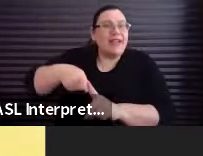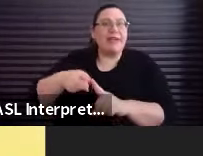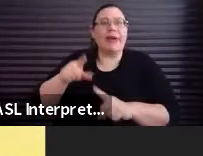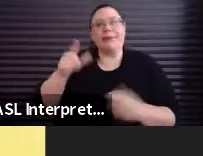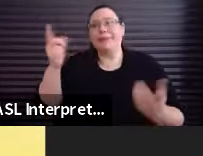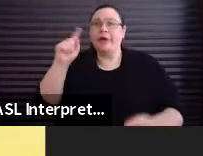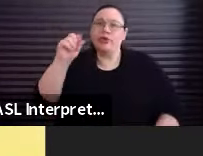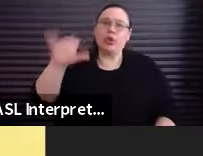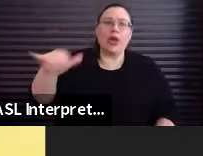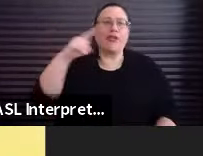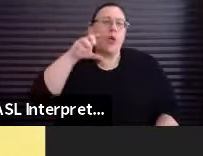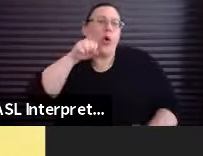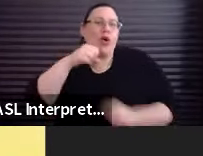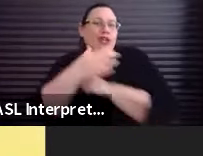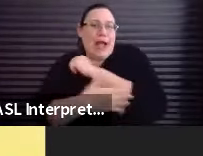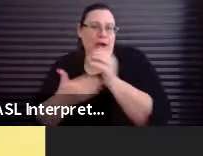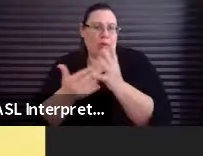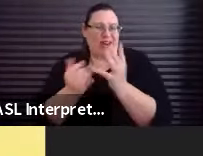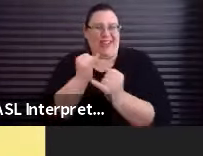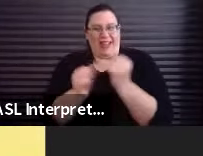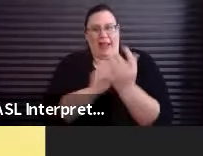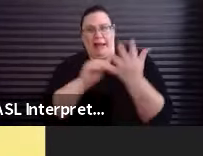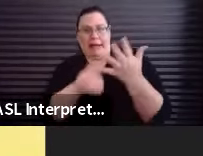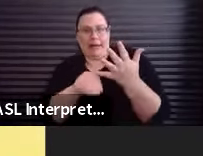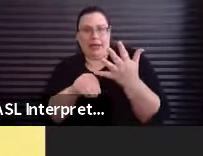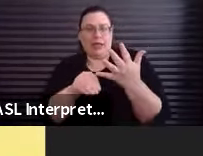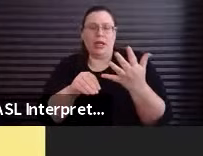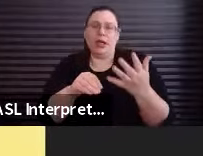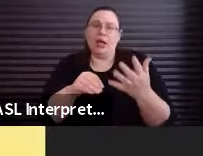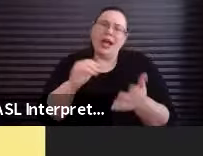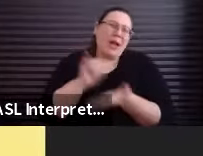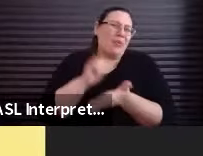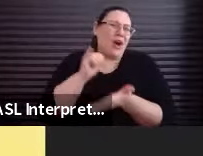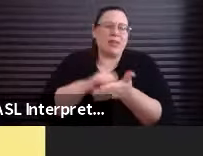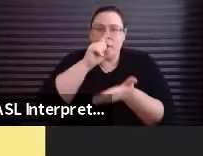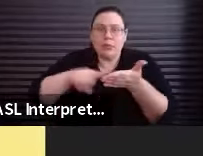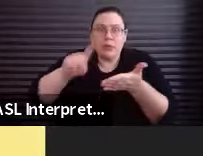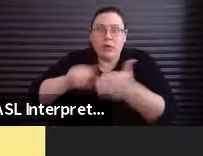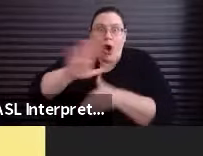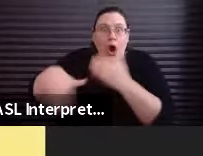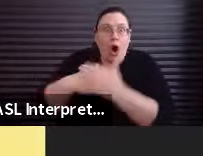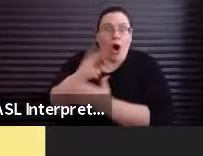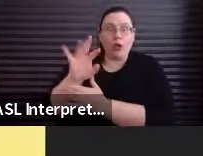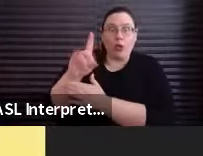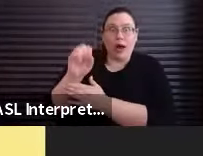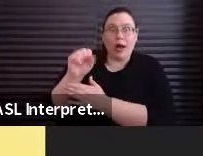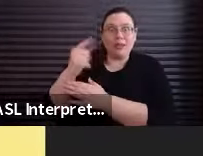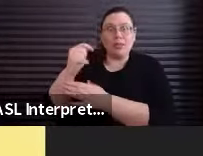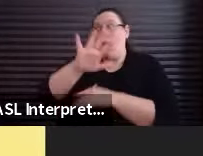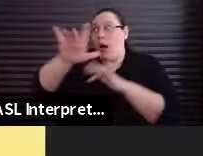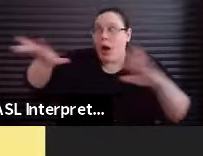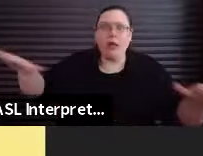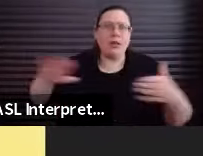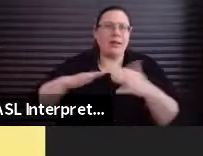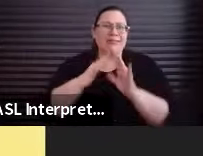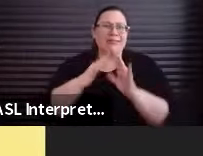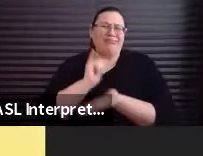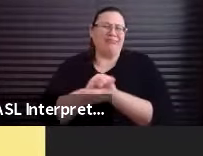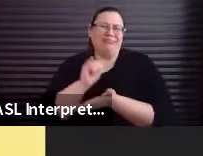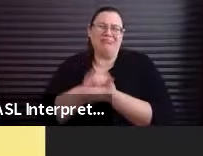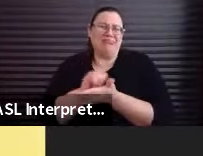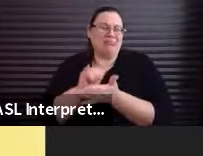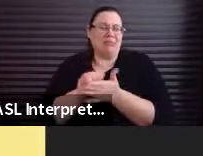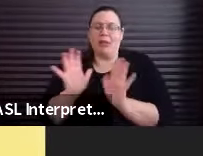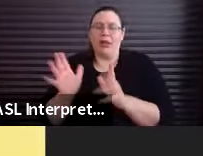it. Because it would be impossible to check all of the wild spot locations and all of the cities, instead we've created